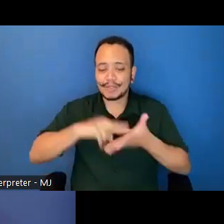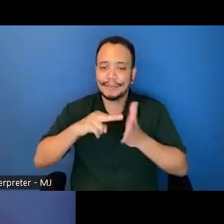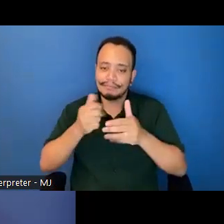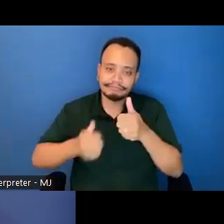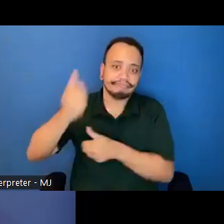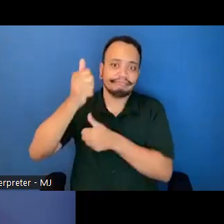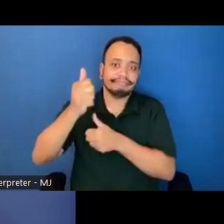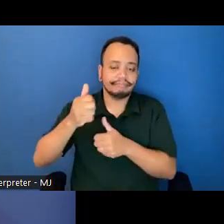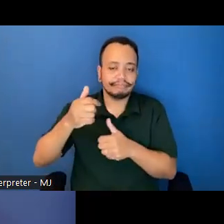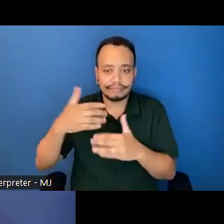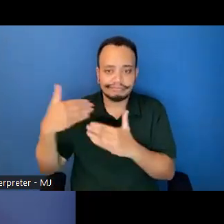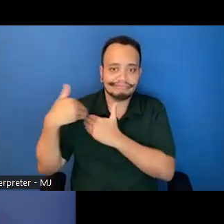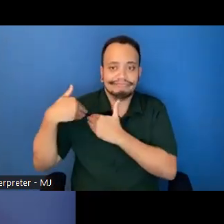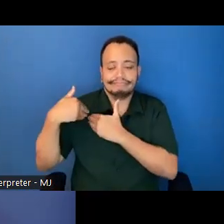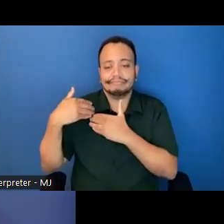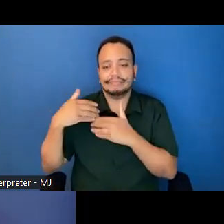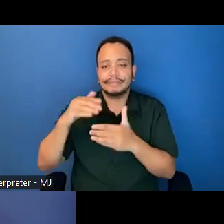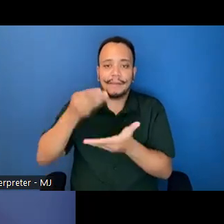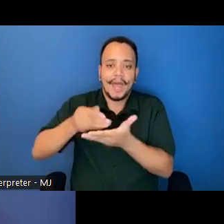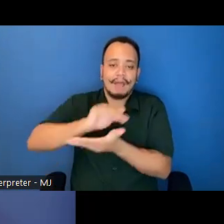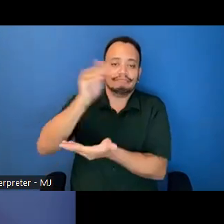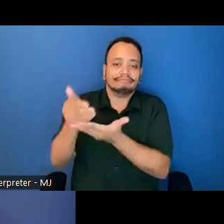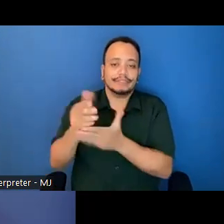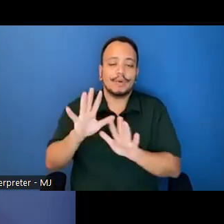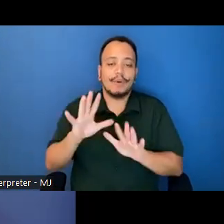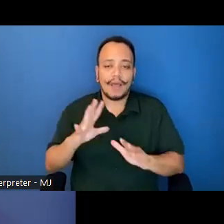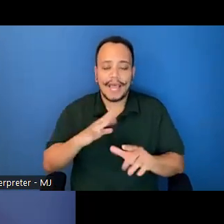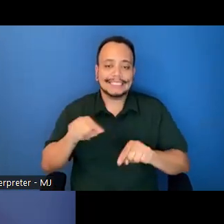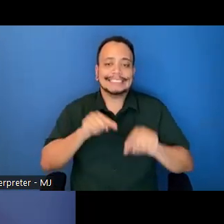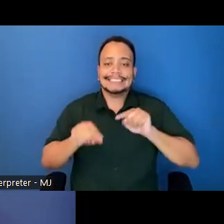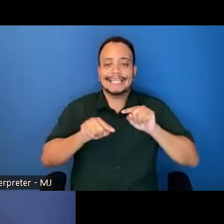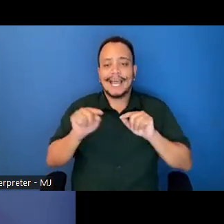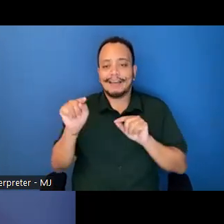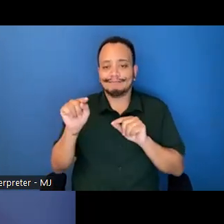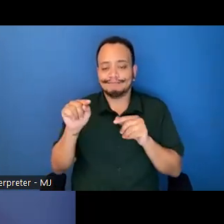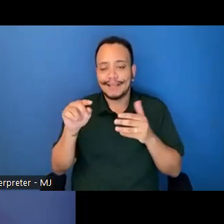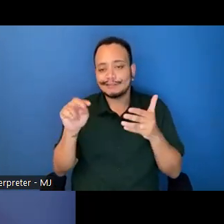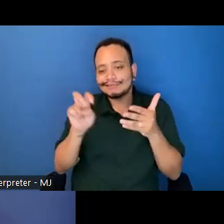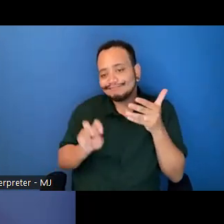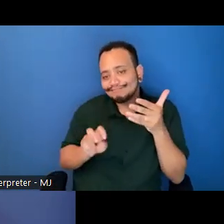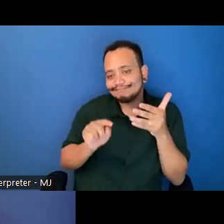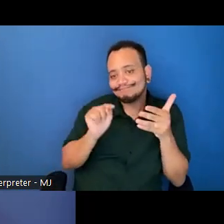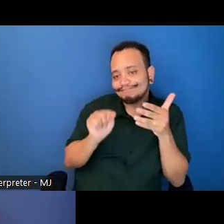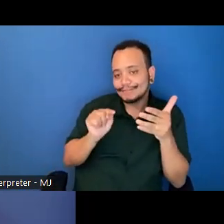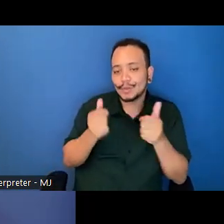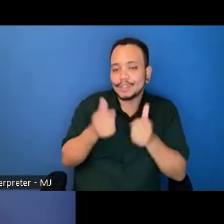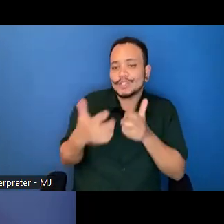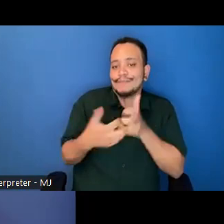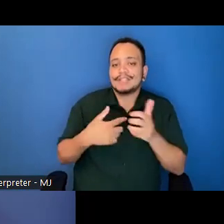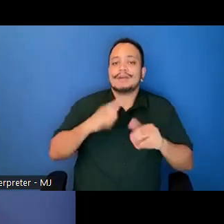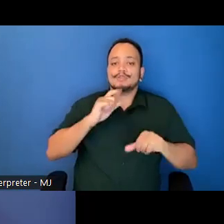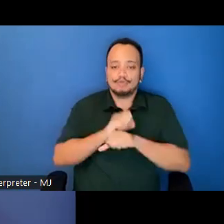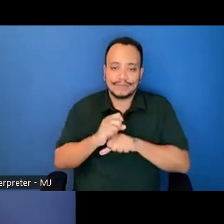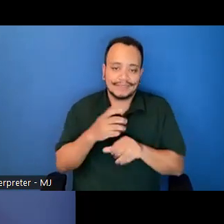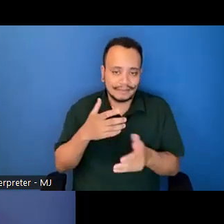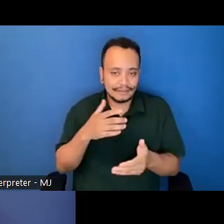back to Yeah, sort of select the one that really like made sense.